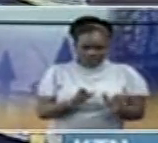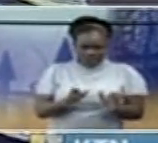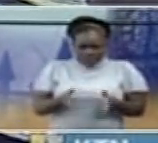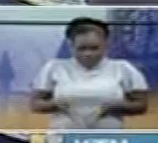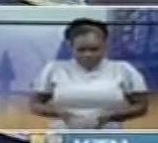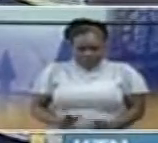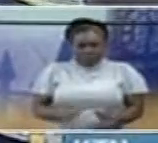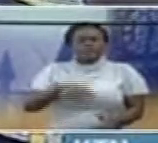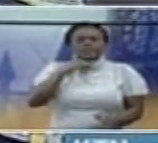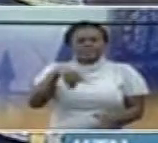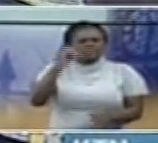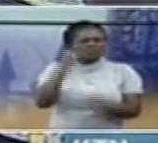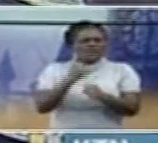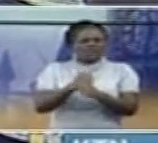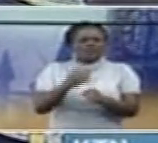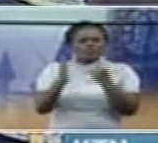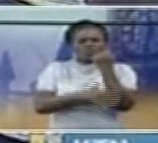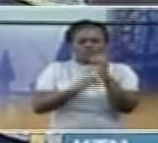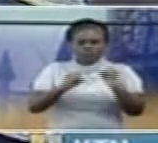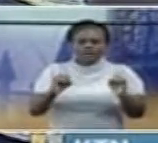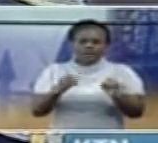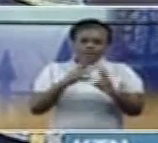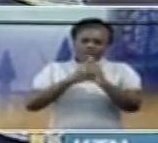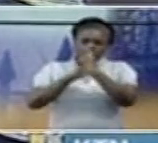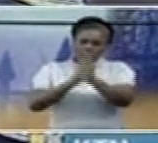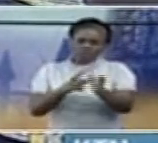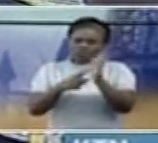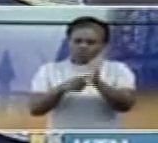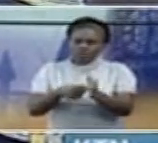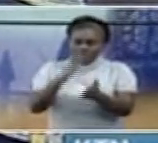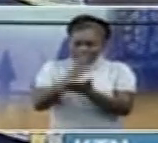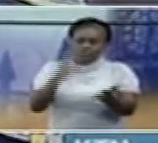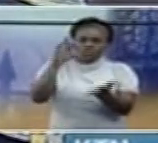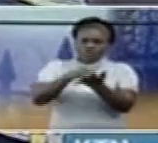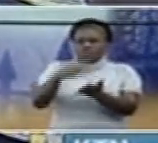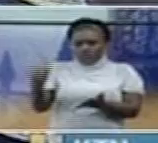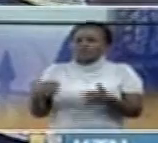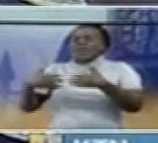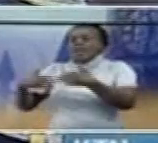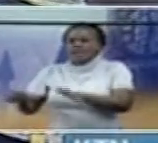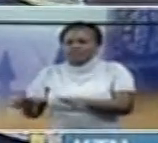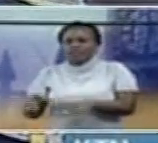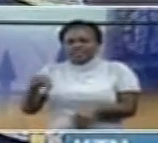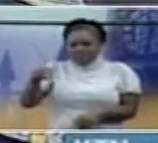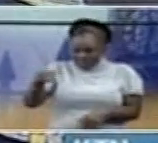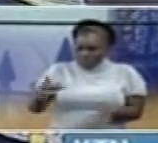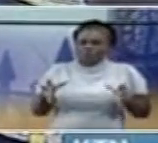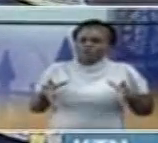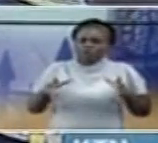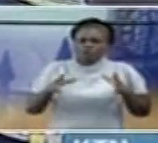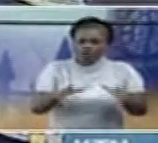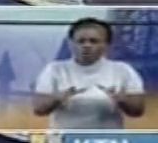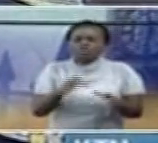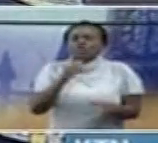mortality creates dysfunctional homes. The report states that in some of these cases, the children who are left behind were then forced to go live